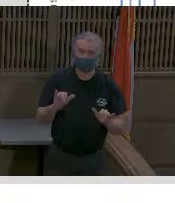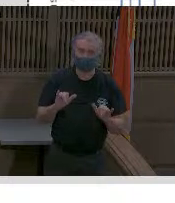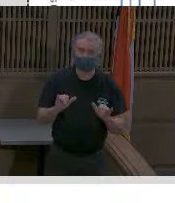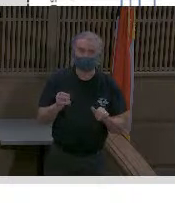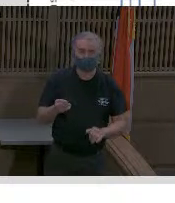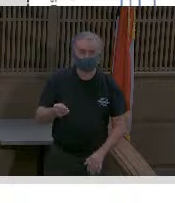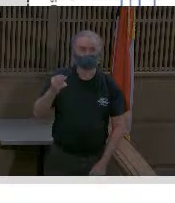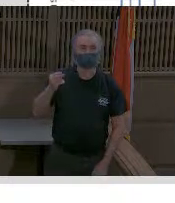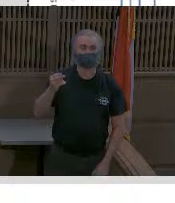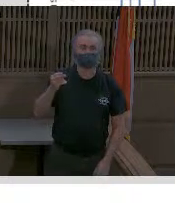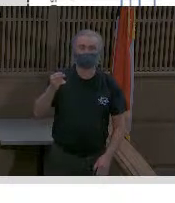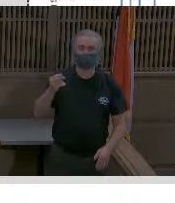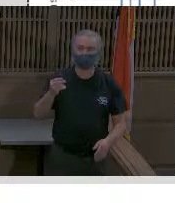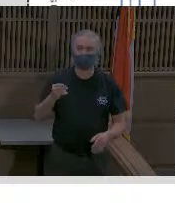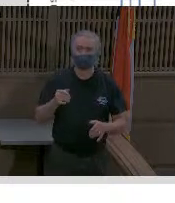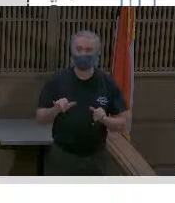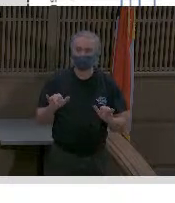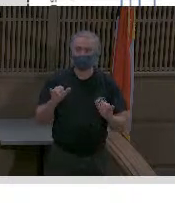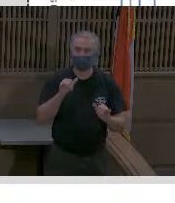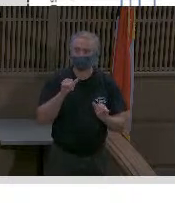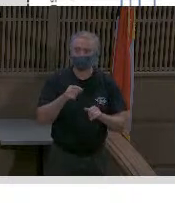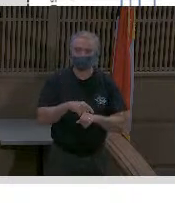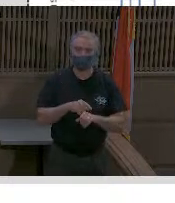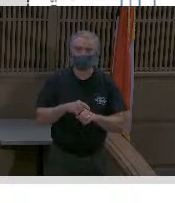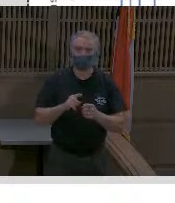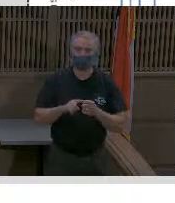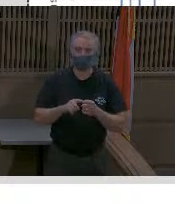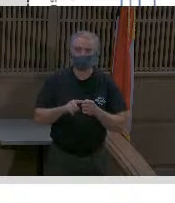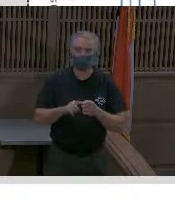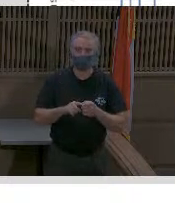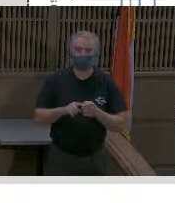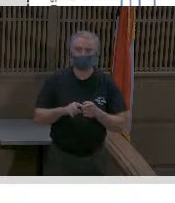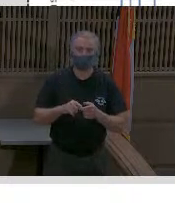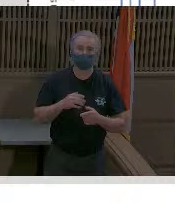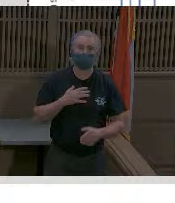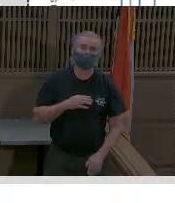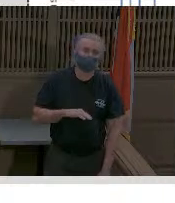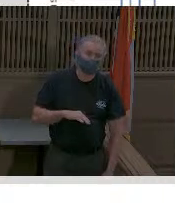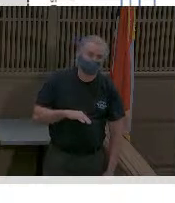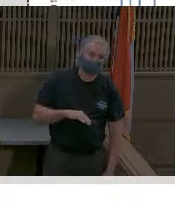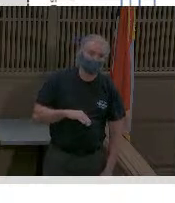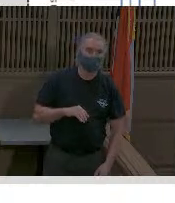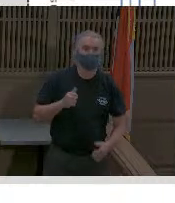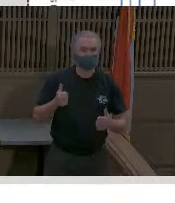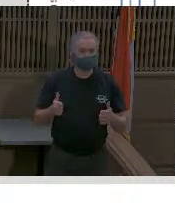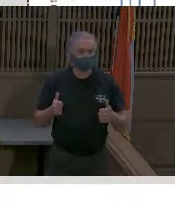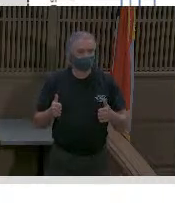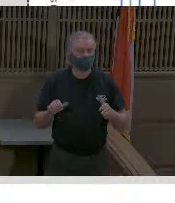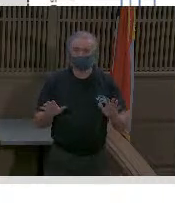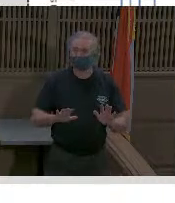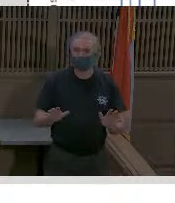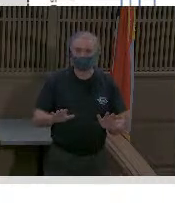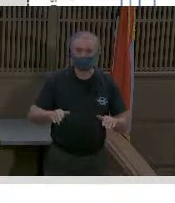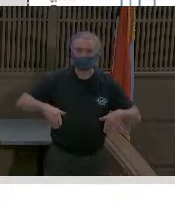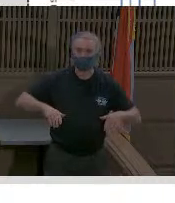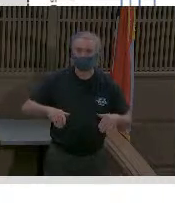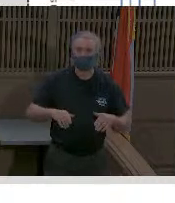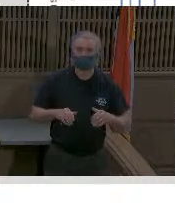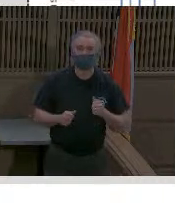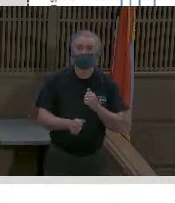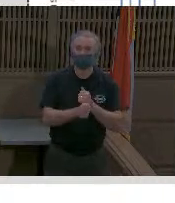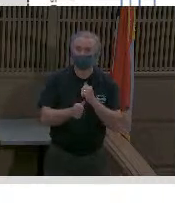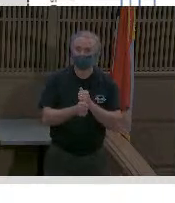It is still not time to let your guard down. In spite of this good news, there's danger in the community. If you